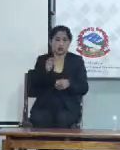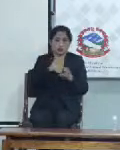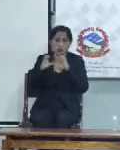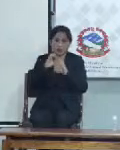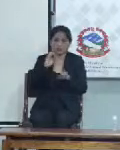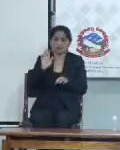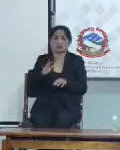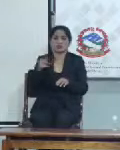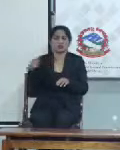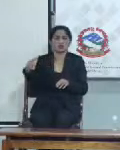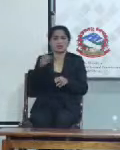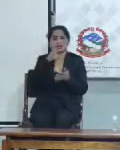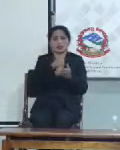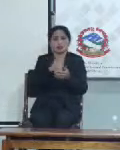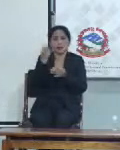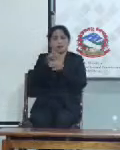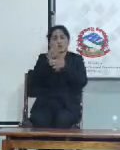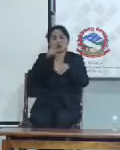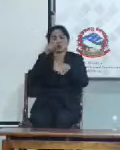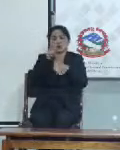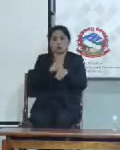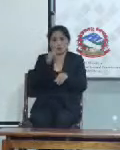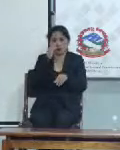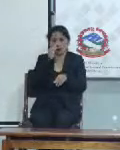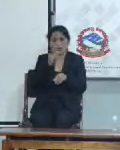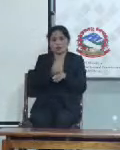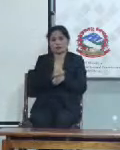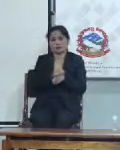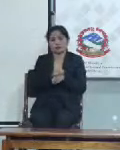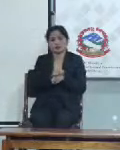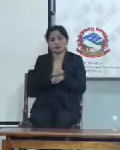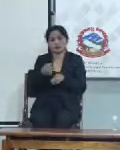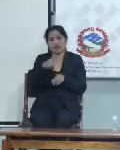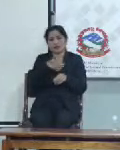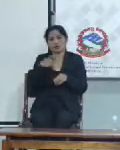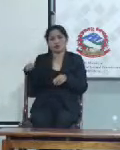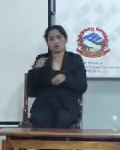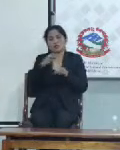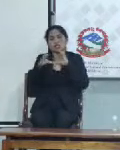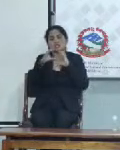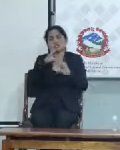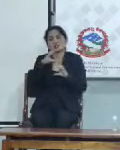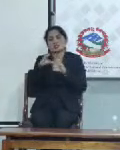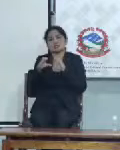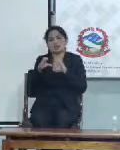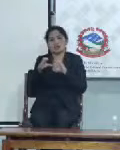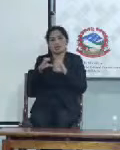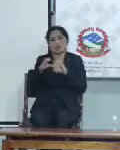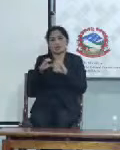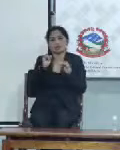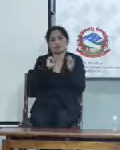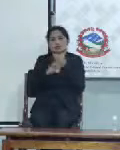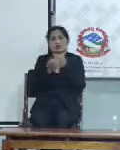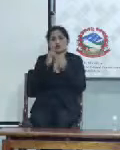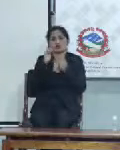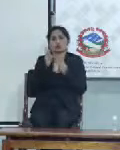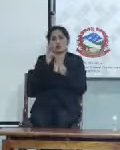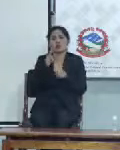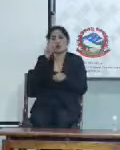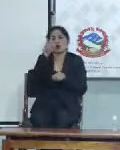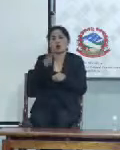when there is, if we are not able to operate any means of communication, we have a rapid radio communication. This is how